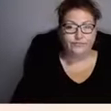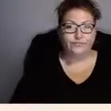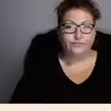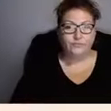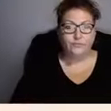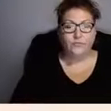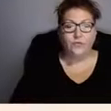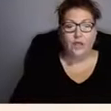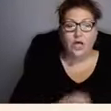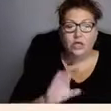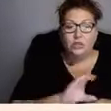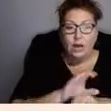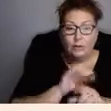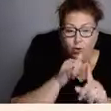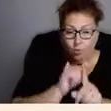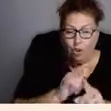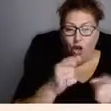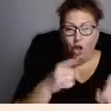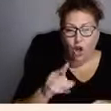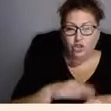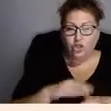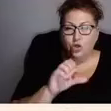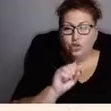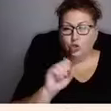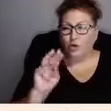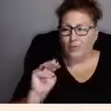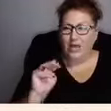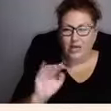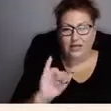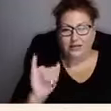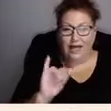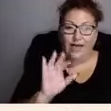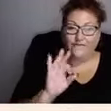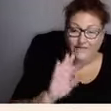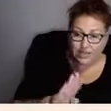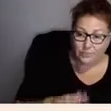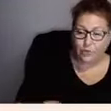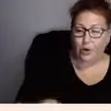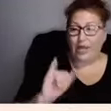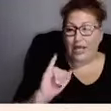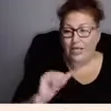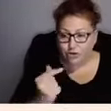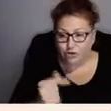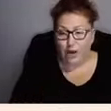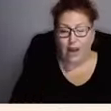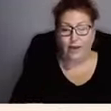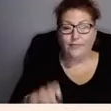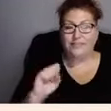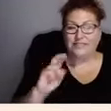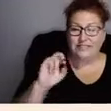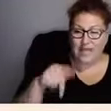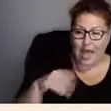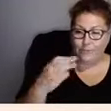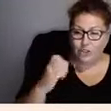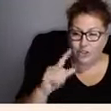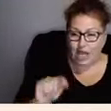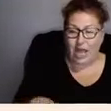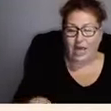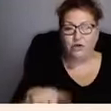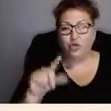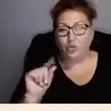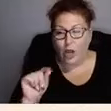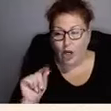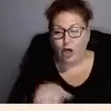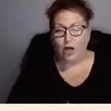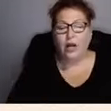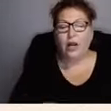Cyberbullying occurs on social media platforms such as Facebook, Instagram, Snapchat, and Twitter. And a lot of the individuals we work